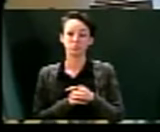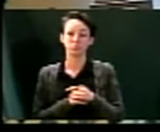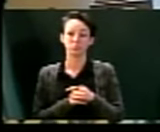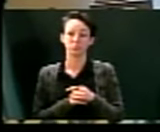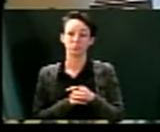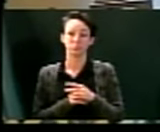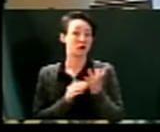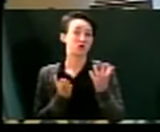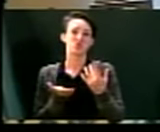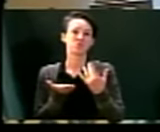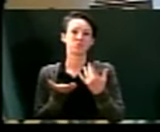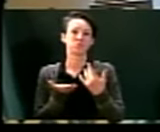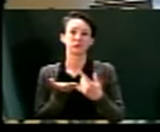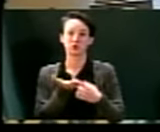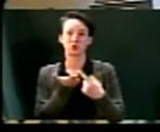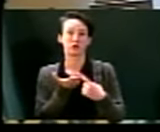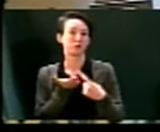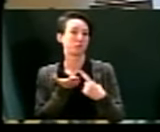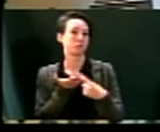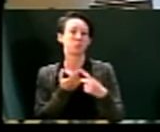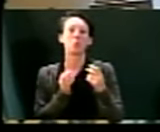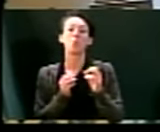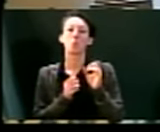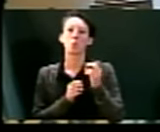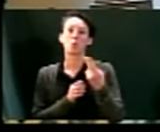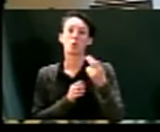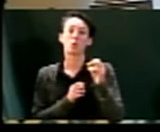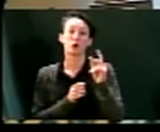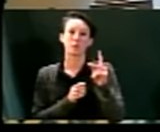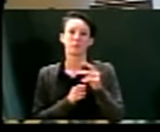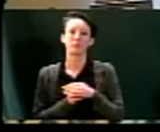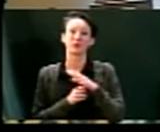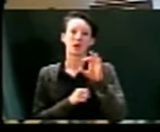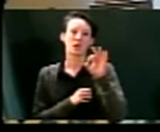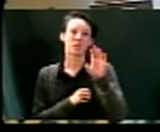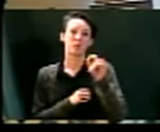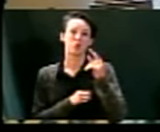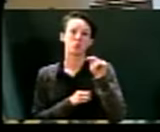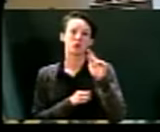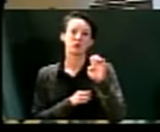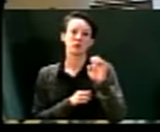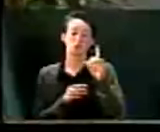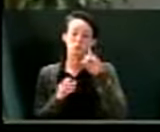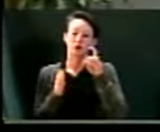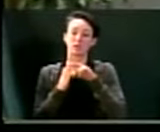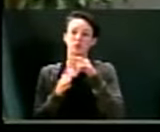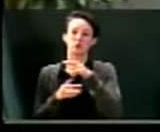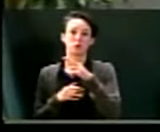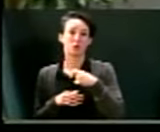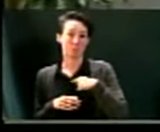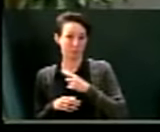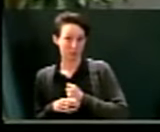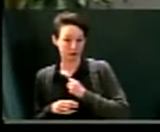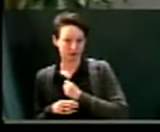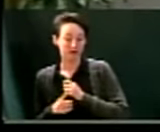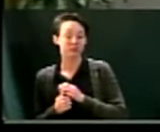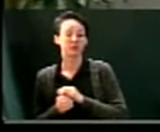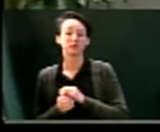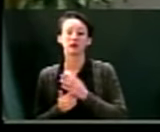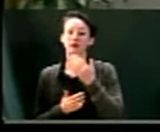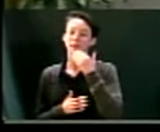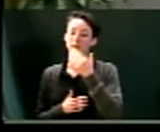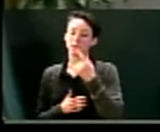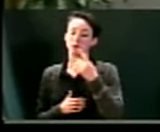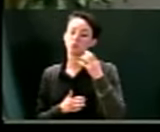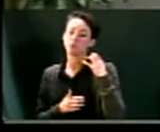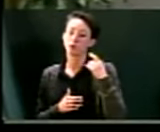It's just discussion. Okay, thanks. Ms. Fugit, we'll recognize you then. I apologize. Thank you. That's okay. Madam Chair, I would like to make